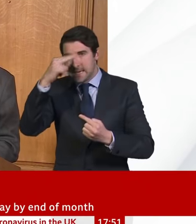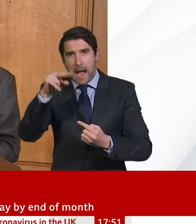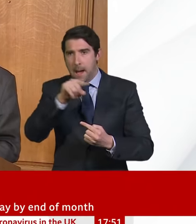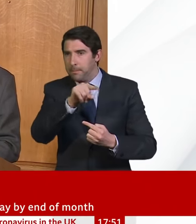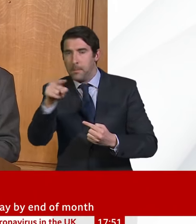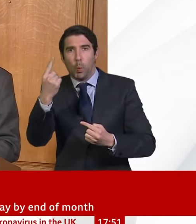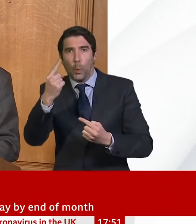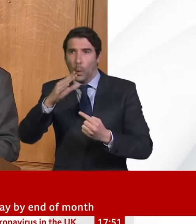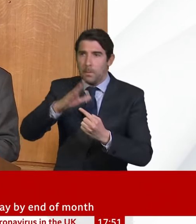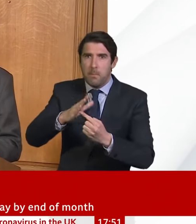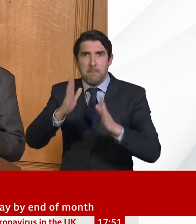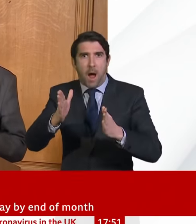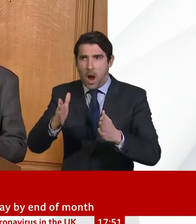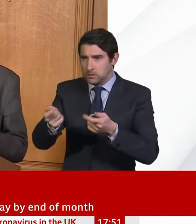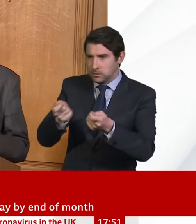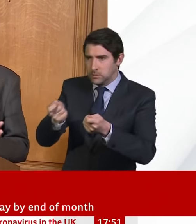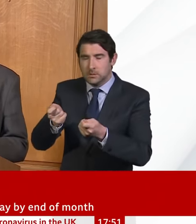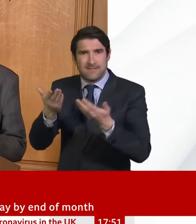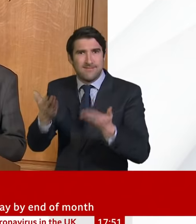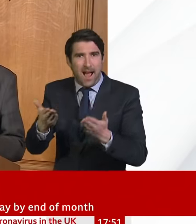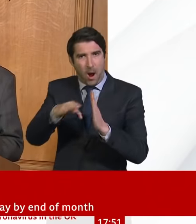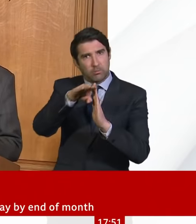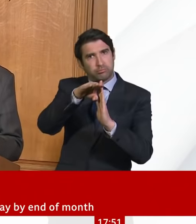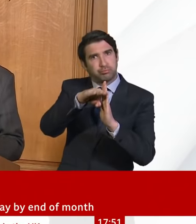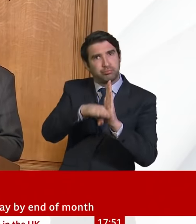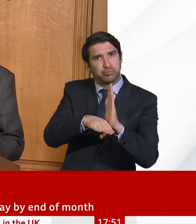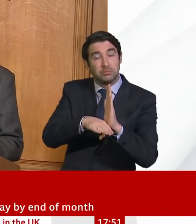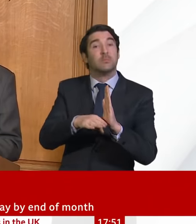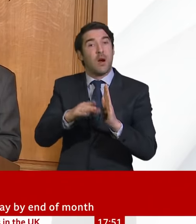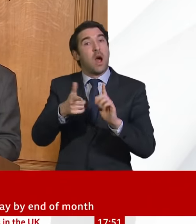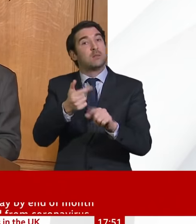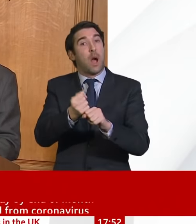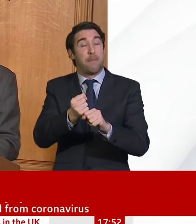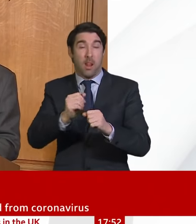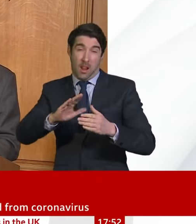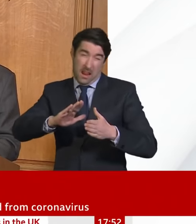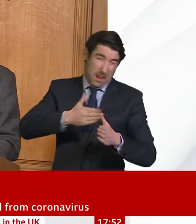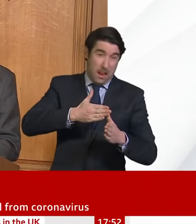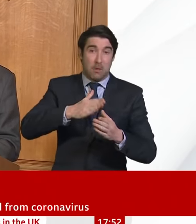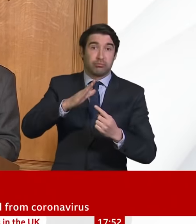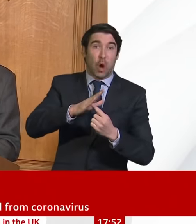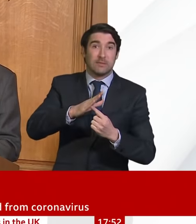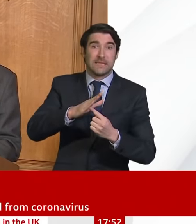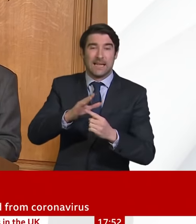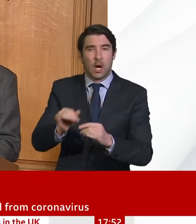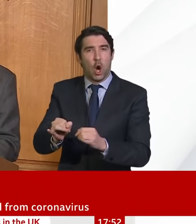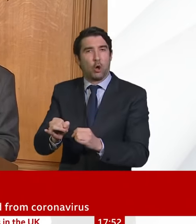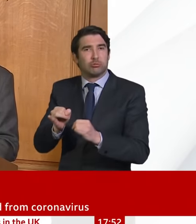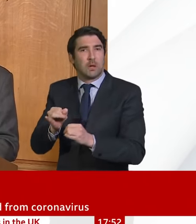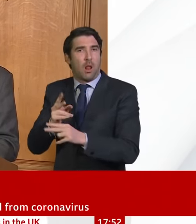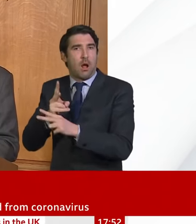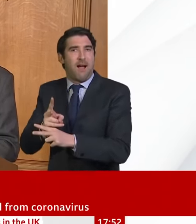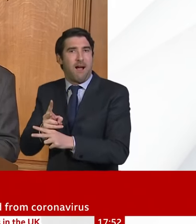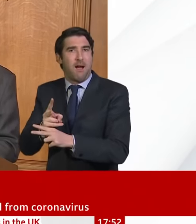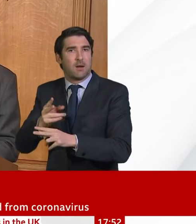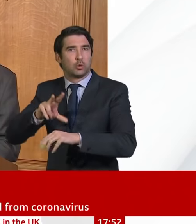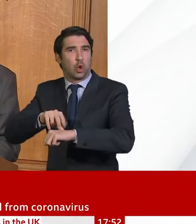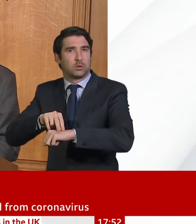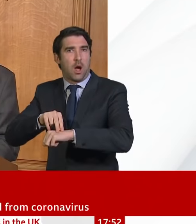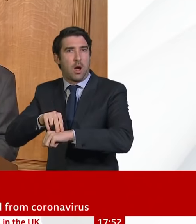course, as Secretary of State has said, the staff in key areas such as critical care are very important. But it's the staff at home who are in